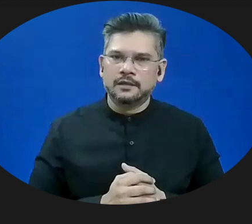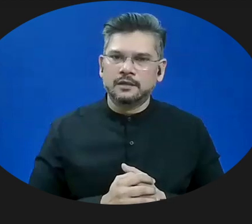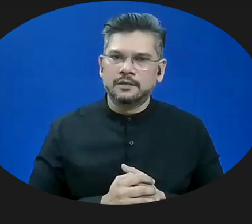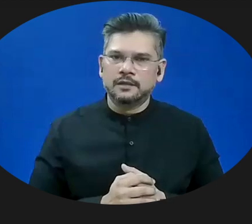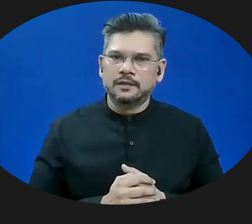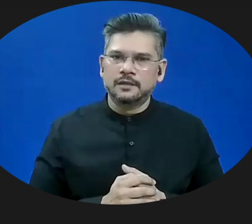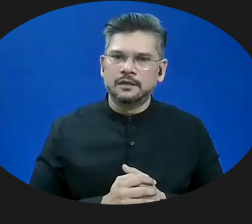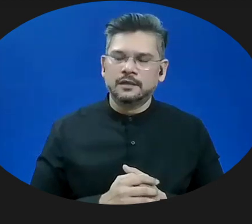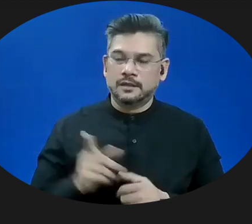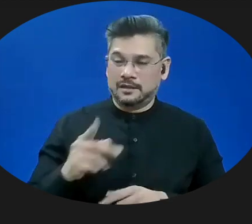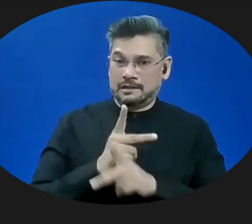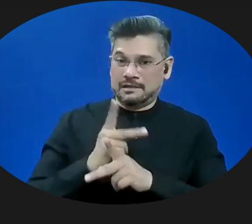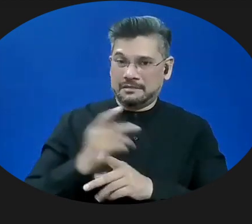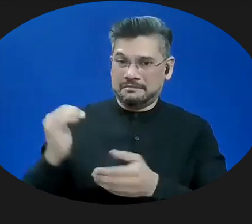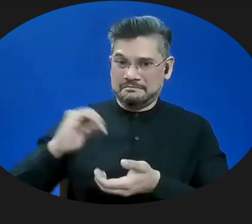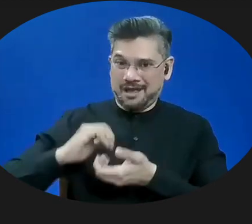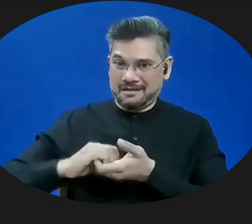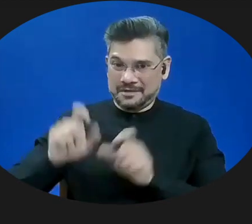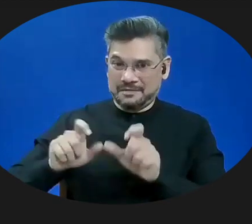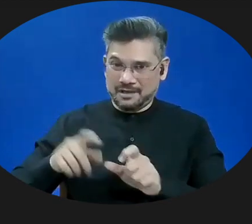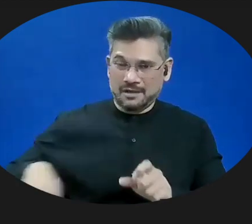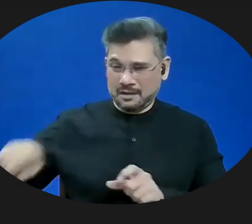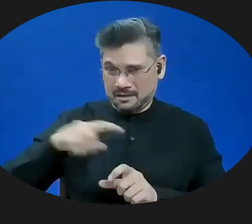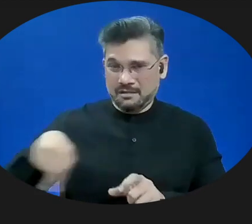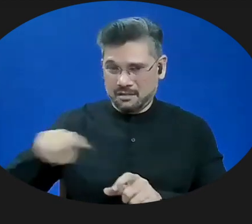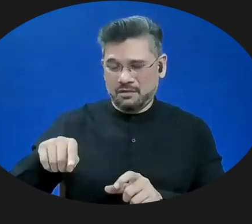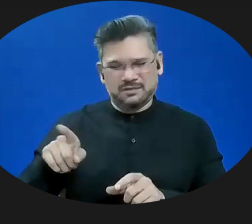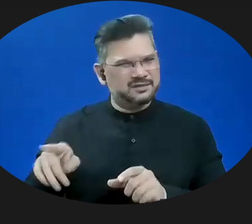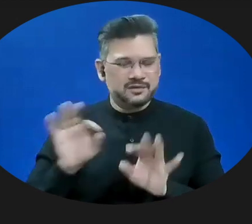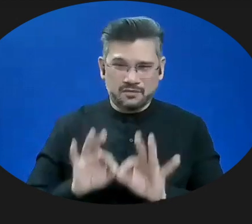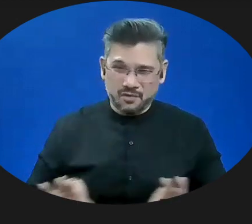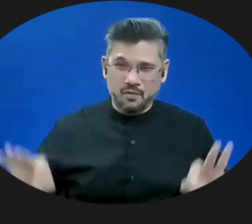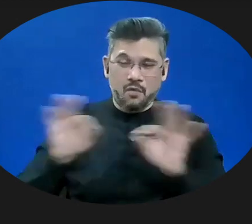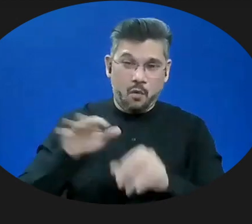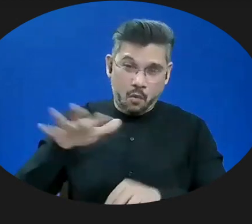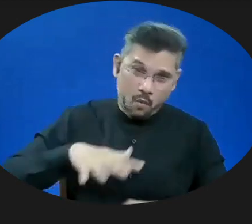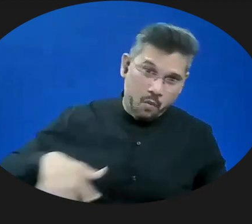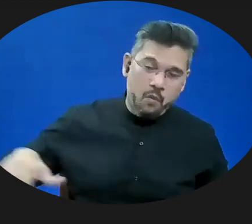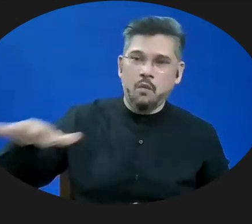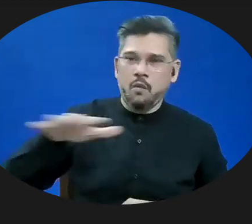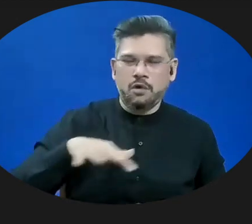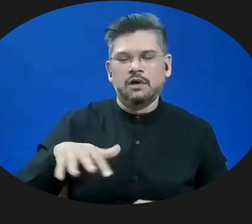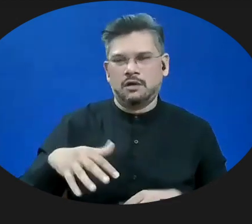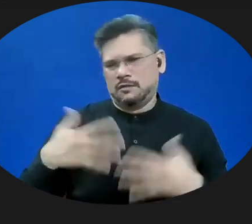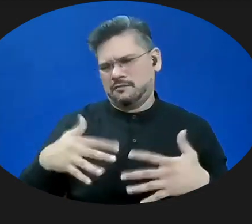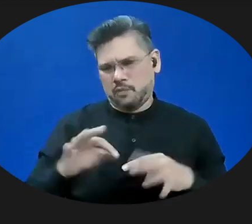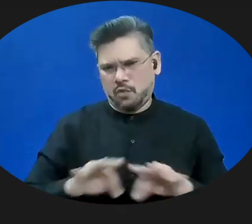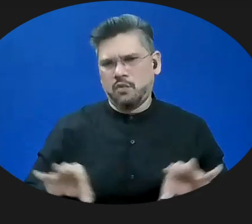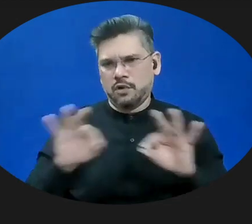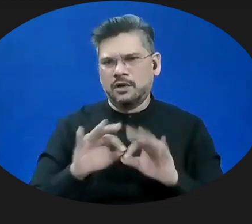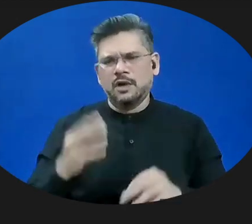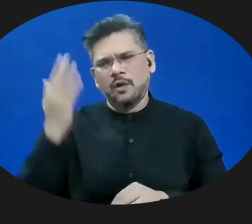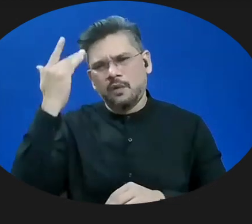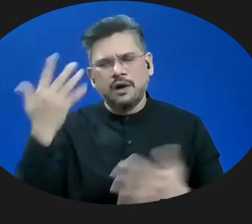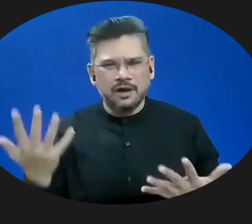partners, I think it's very important, for care partners, because we talk about government,